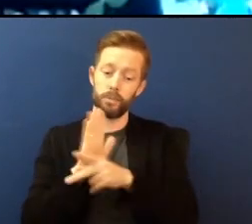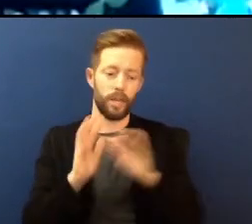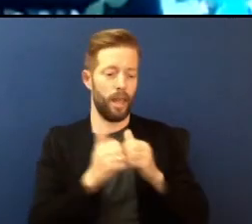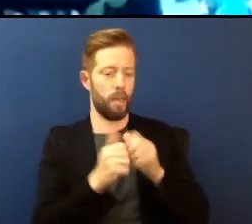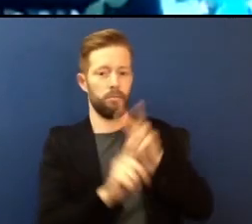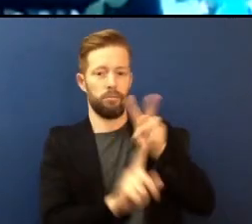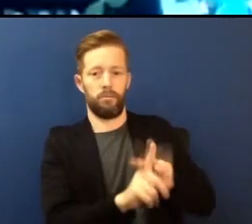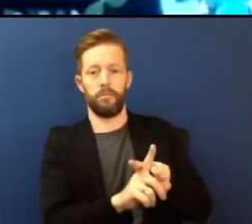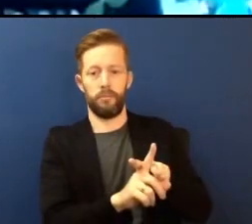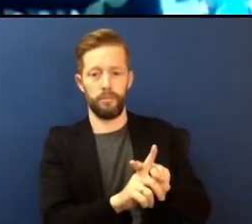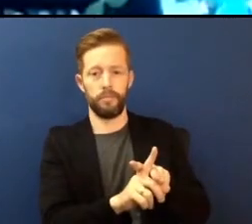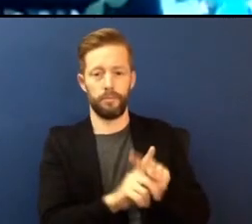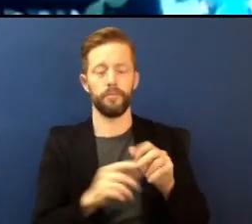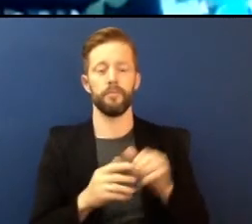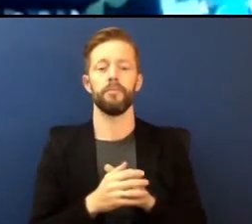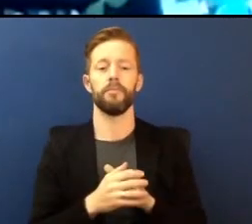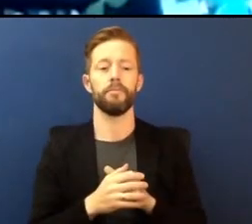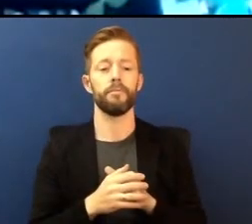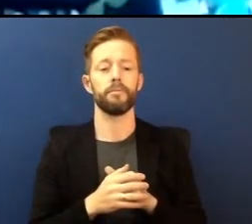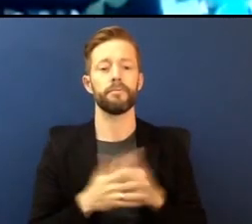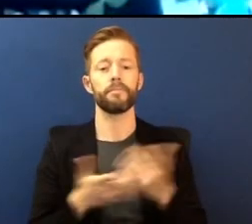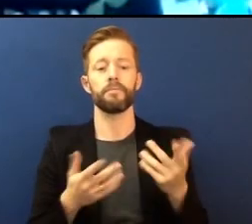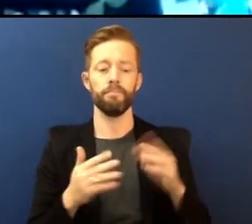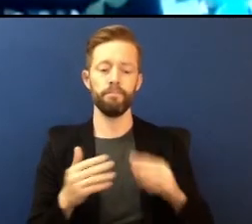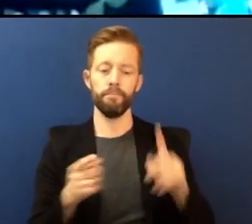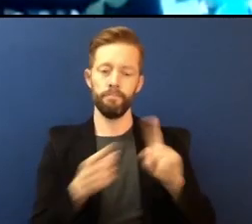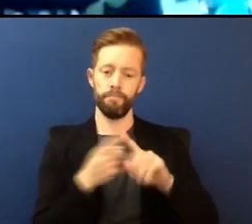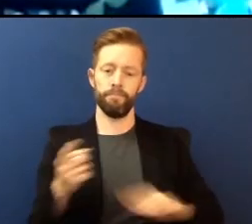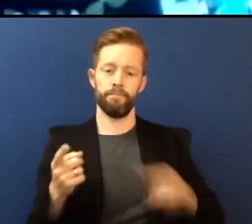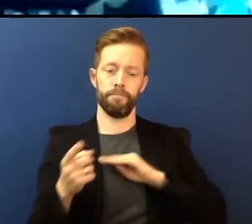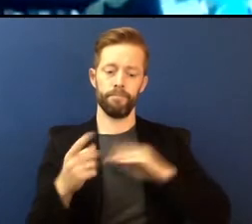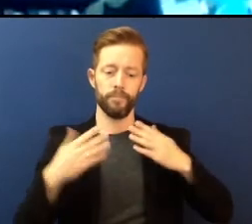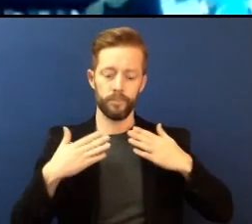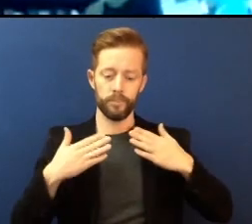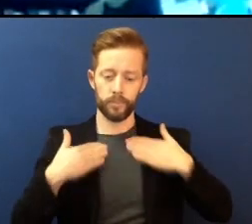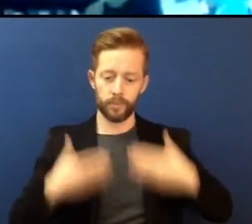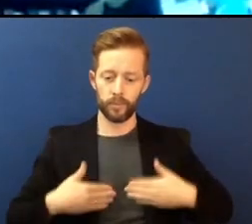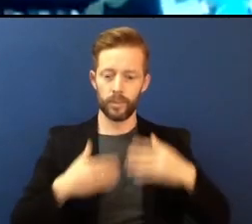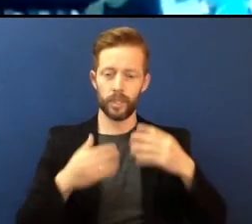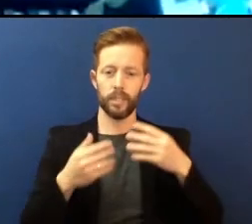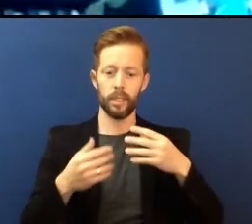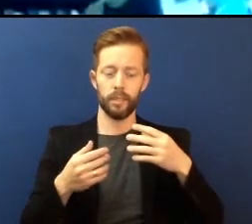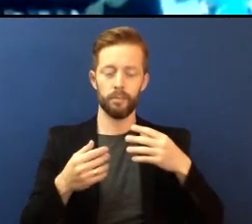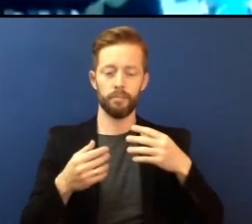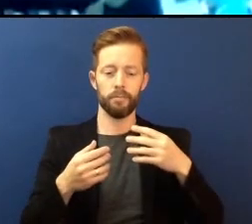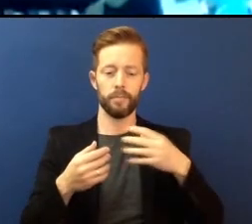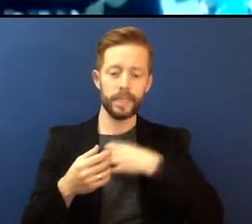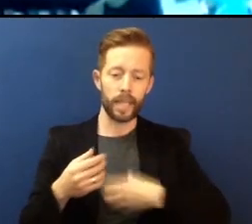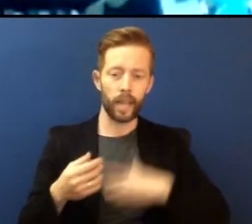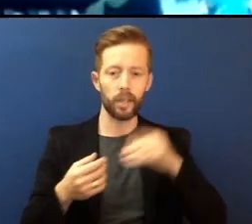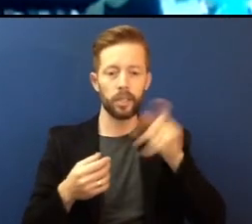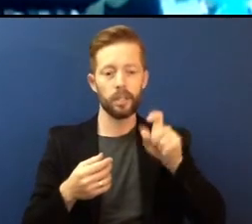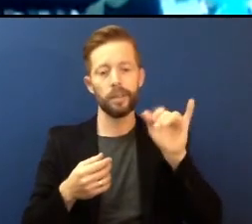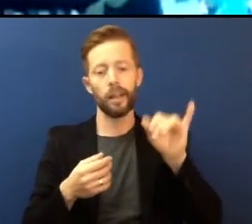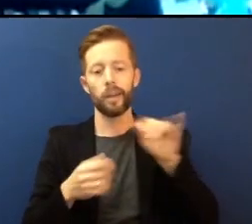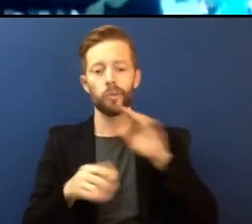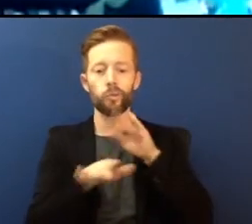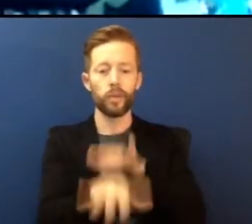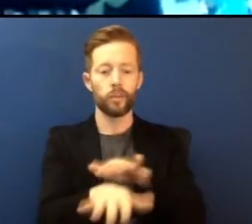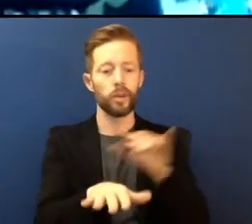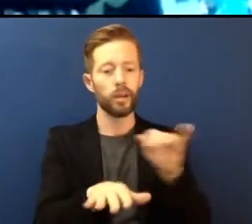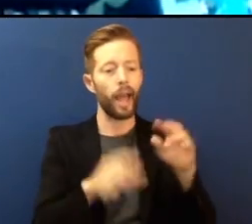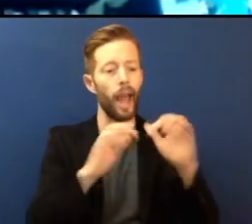those science principles to solve human desires and needs, right? So like how do you get